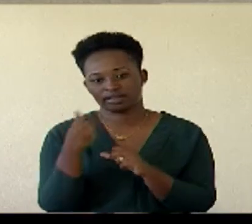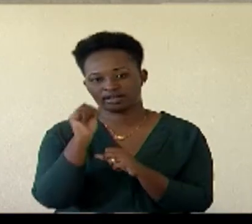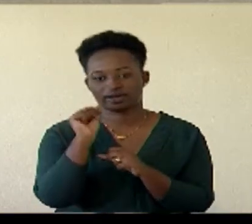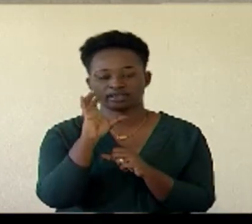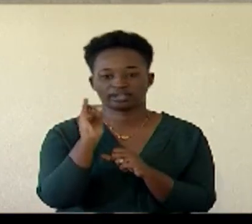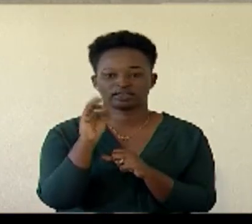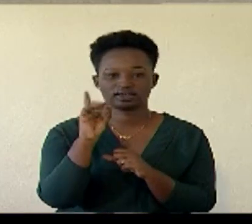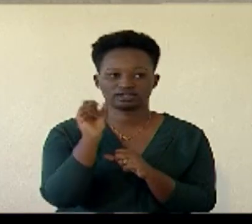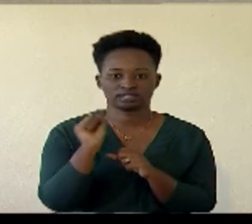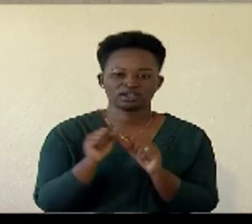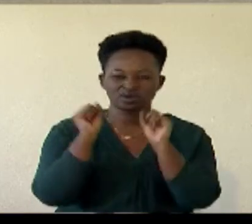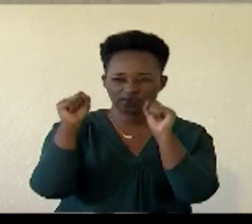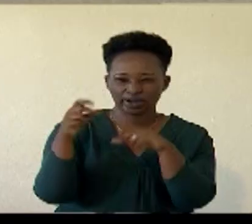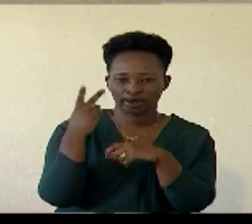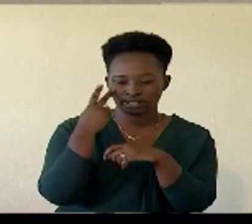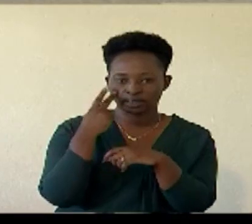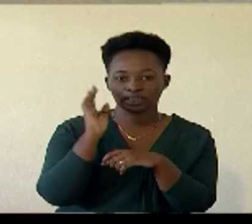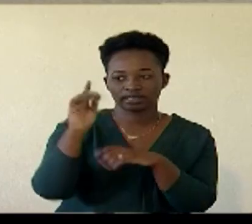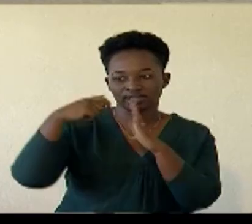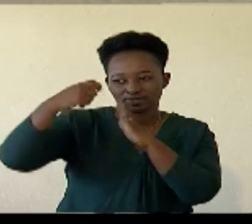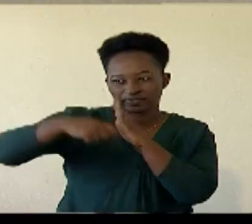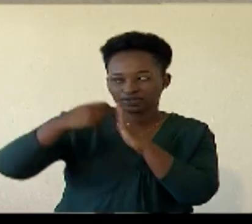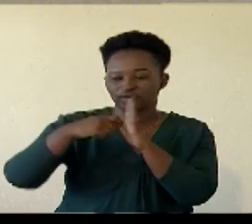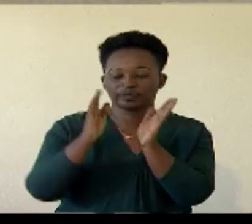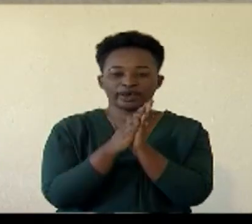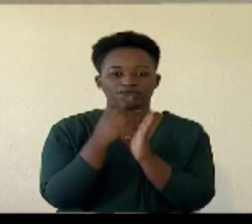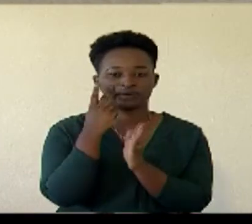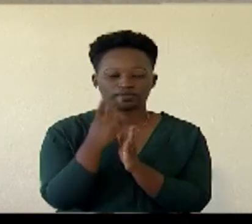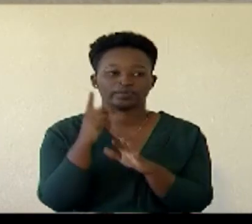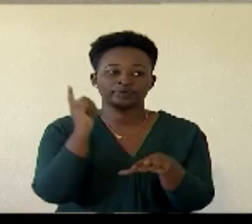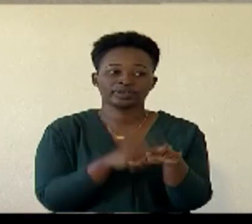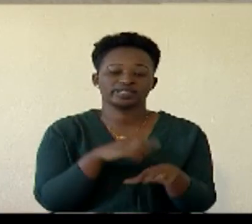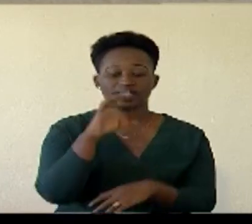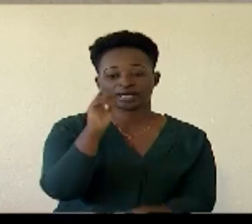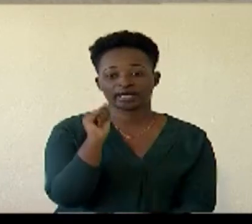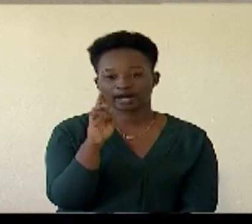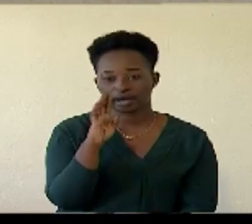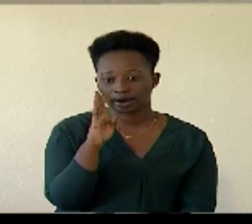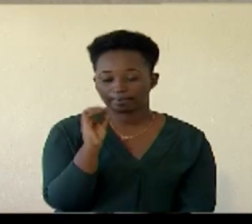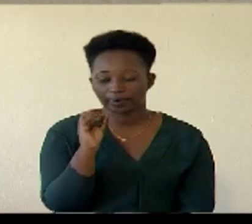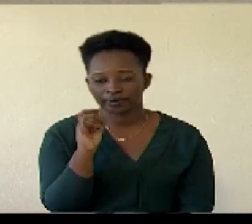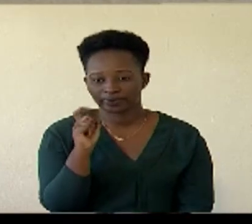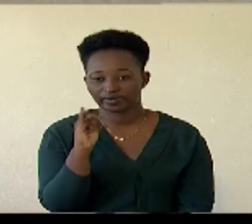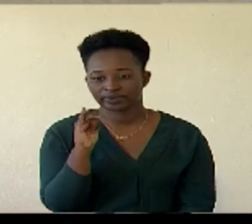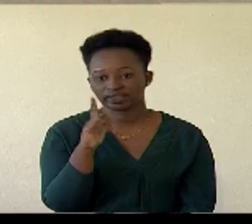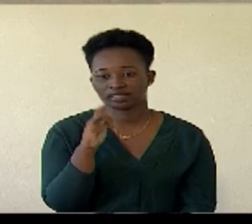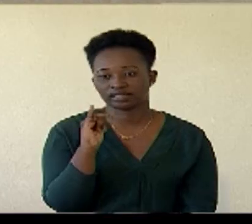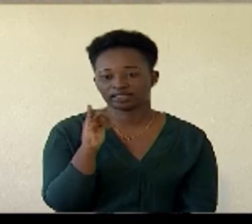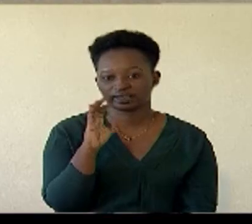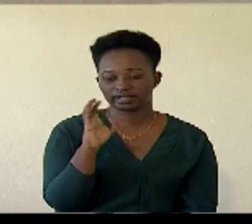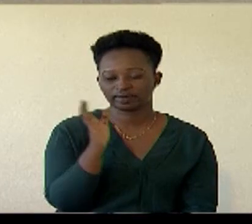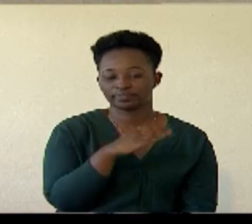just refer to that video and look at so when the carboxylic acids, so this is